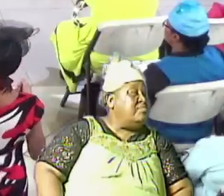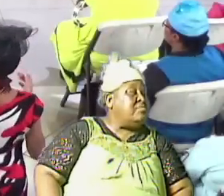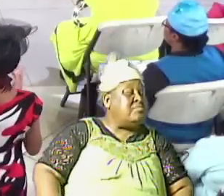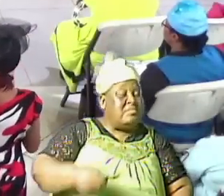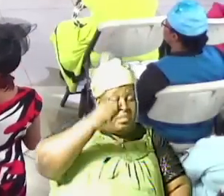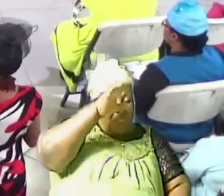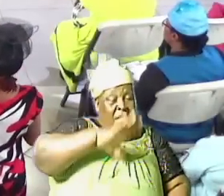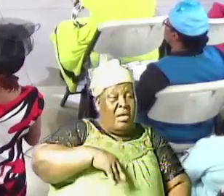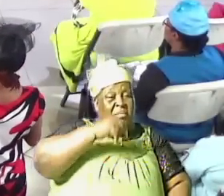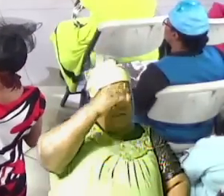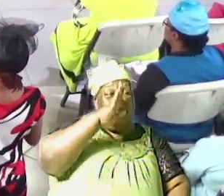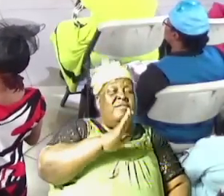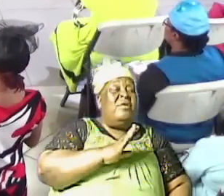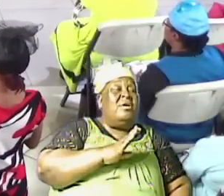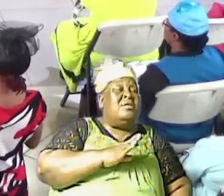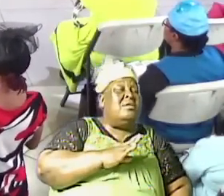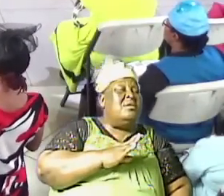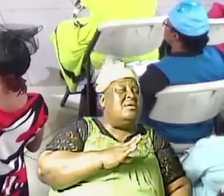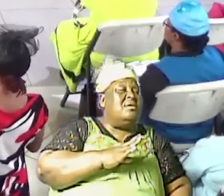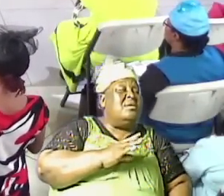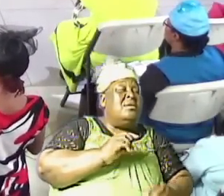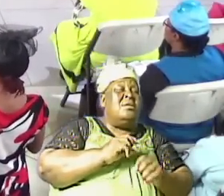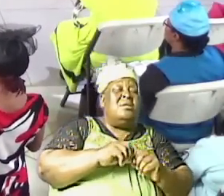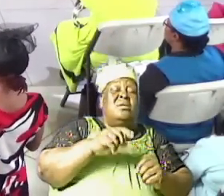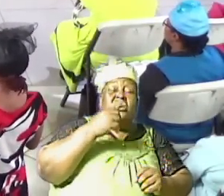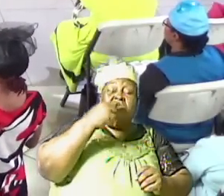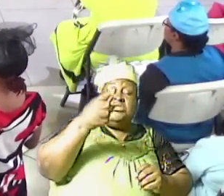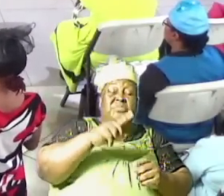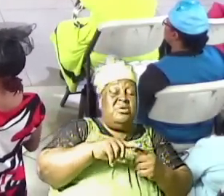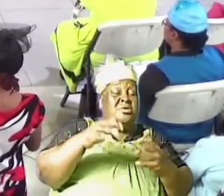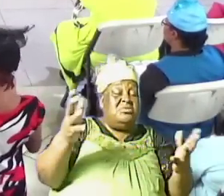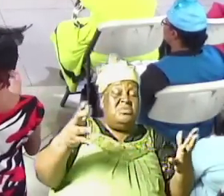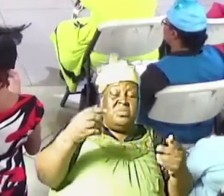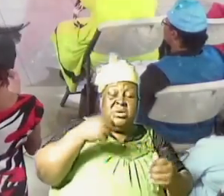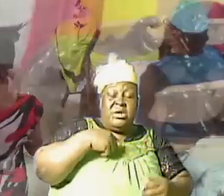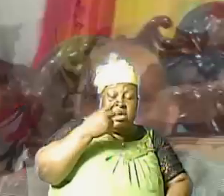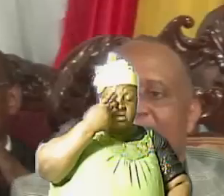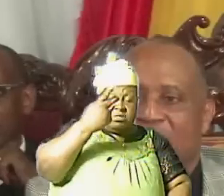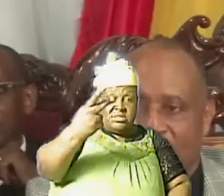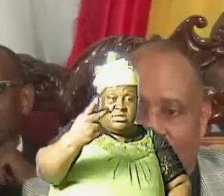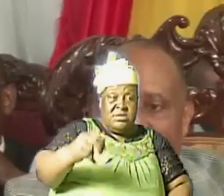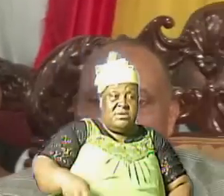But as a man of God, I don't speak to what I see.